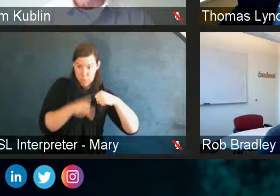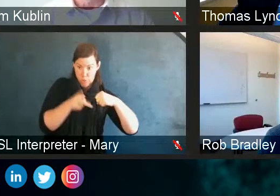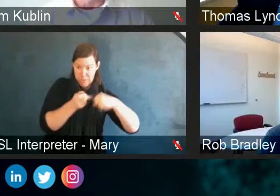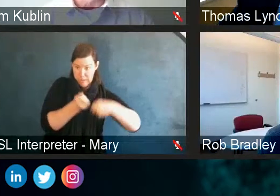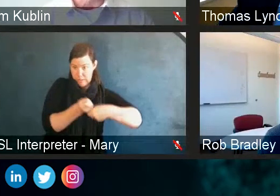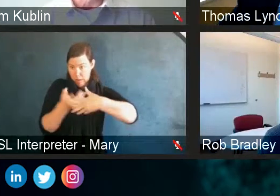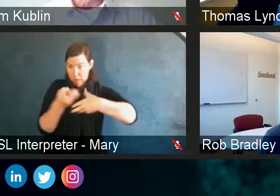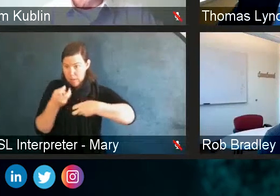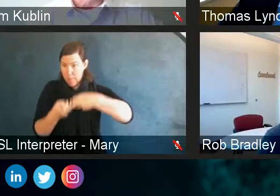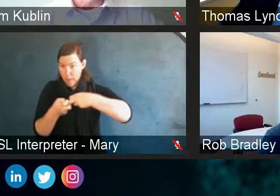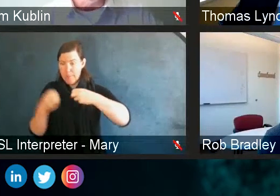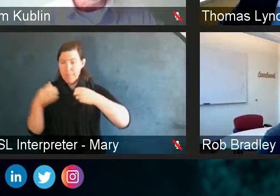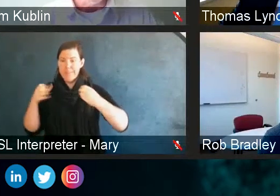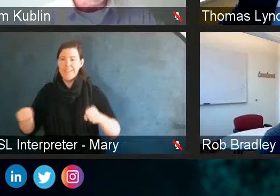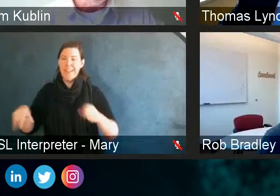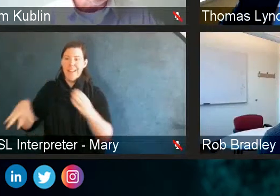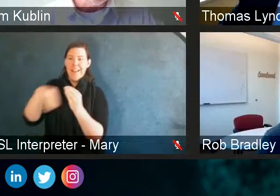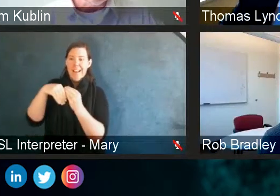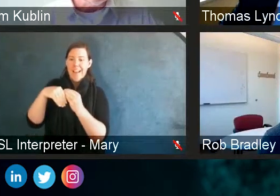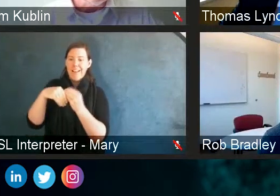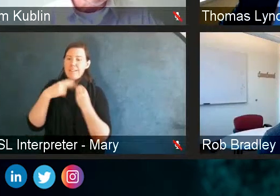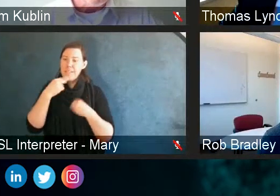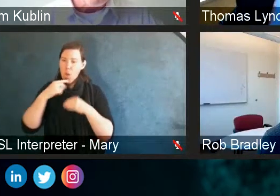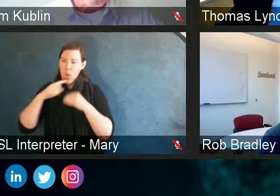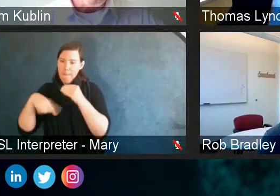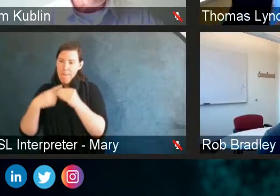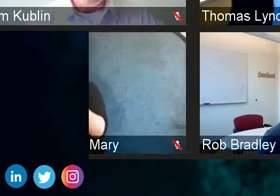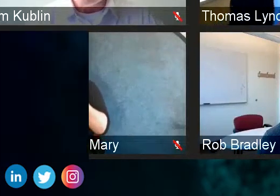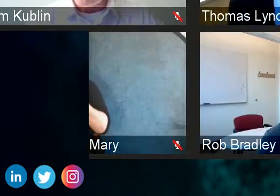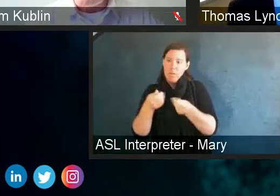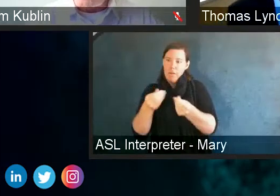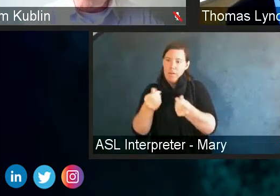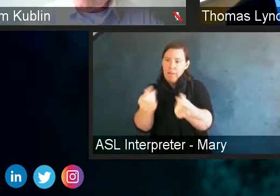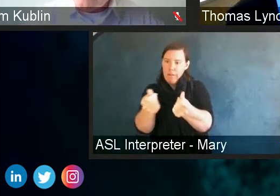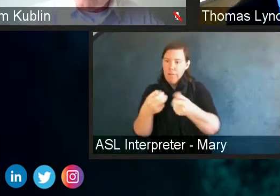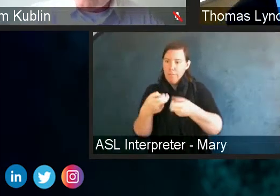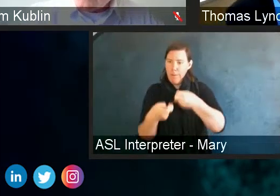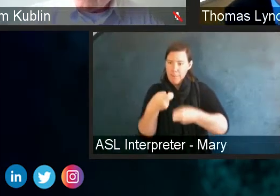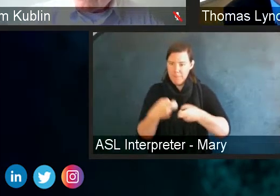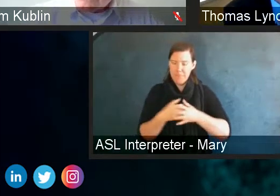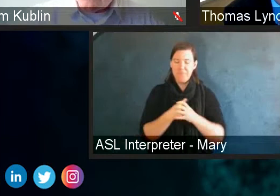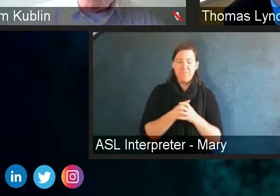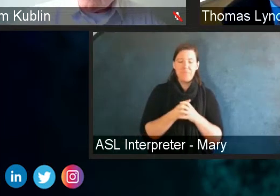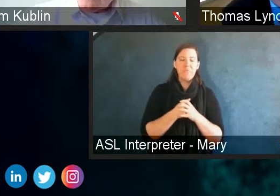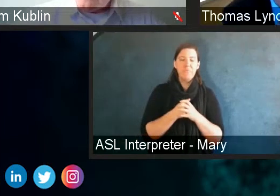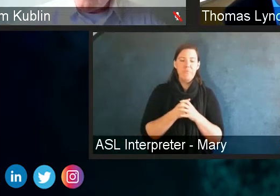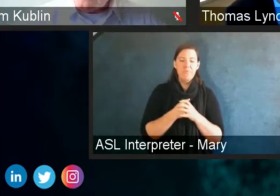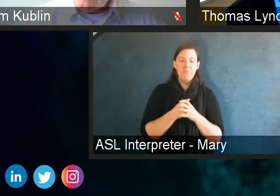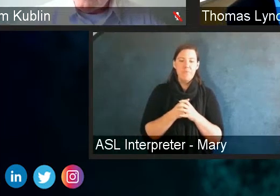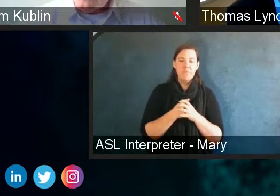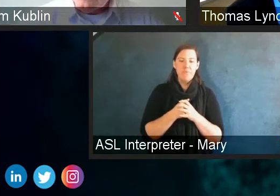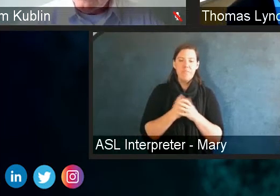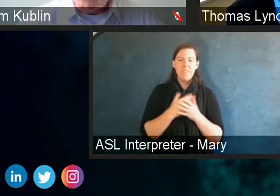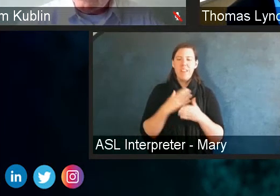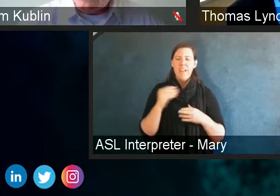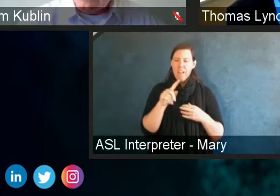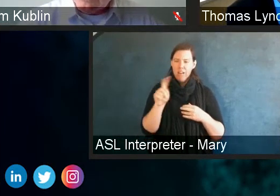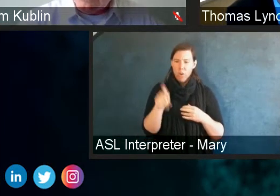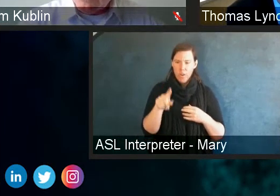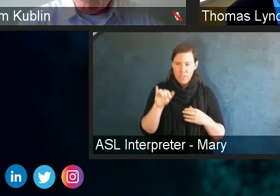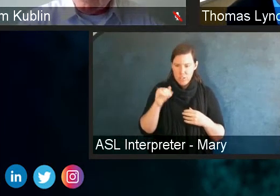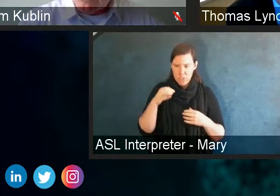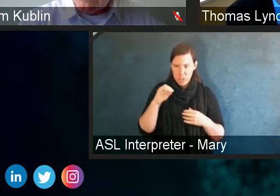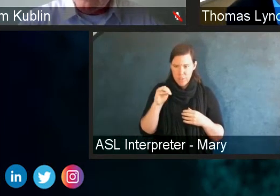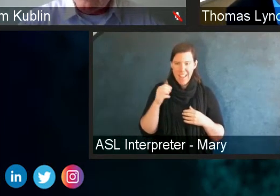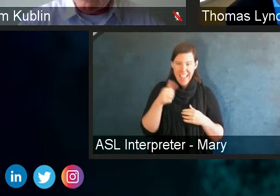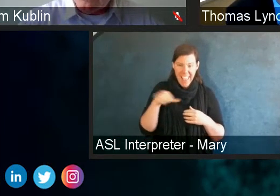question came in for you. Two questions, really. The first, and they're related to each other. The first is there any correlation between the level of